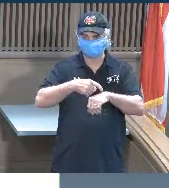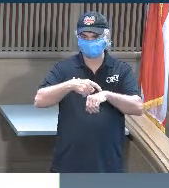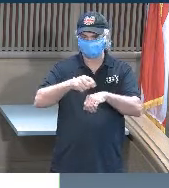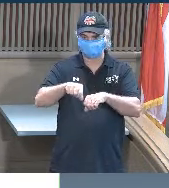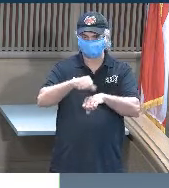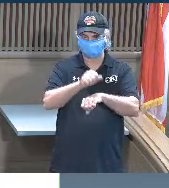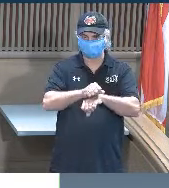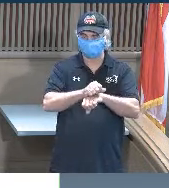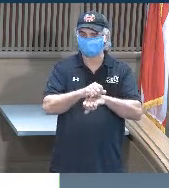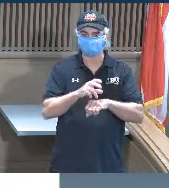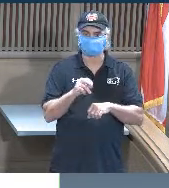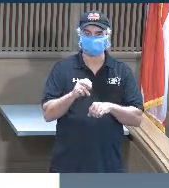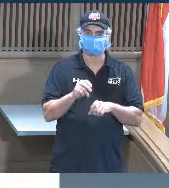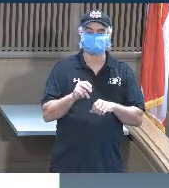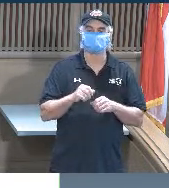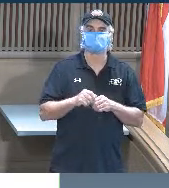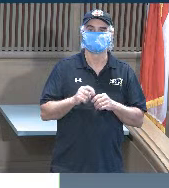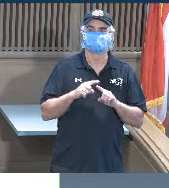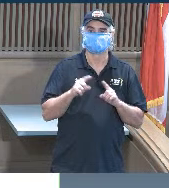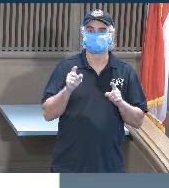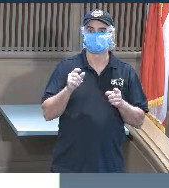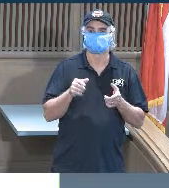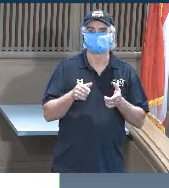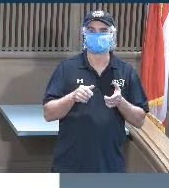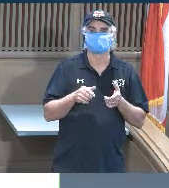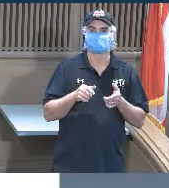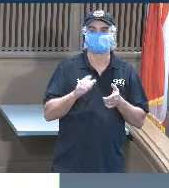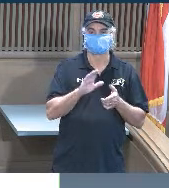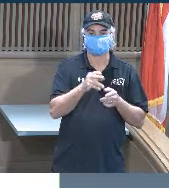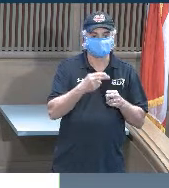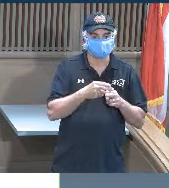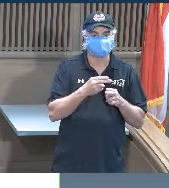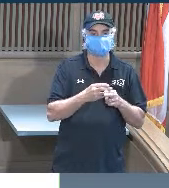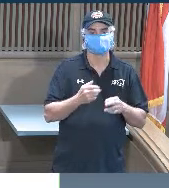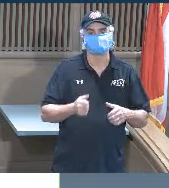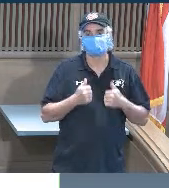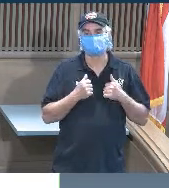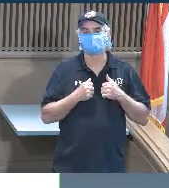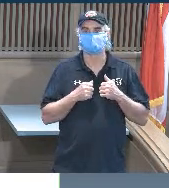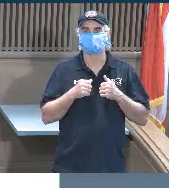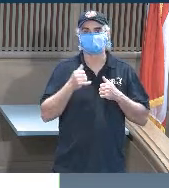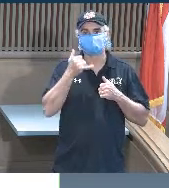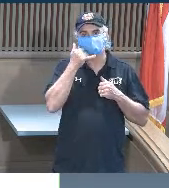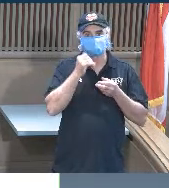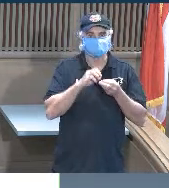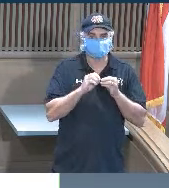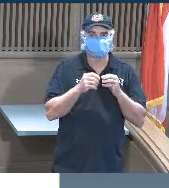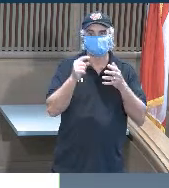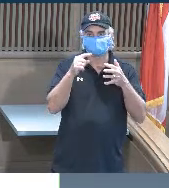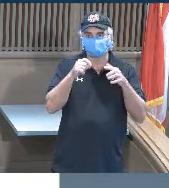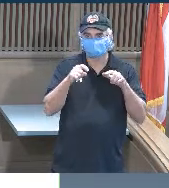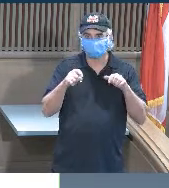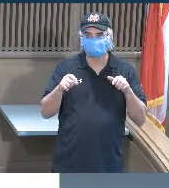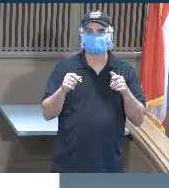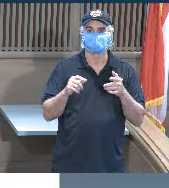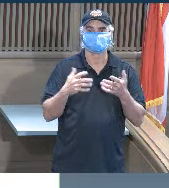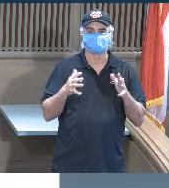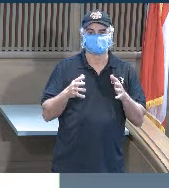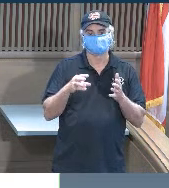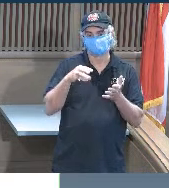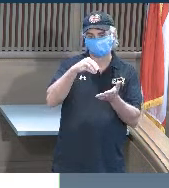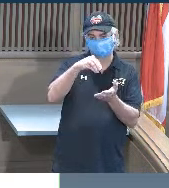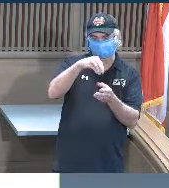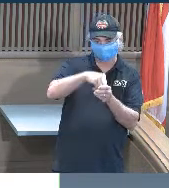it allows our service to collect the data that we would need to process the test. And once you're